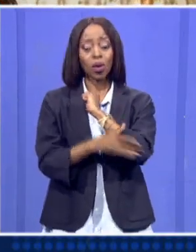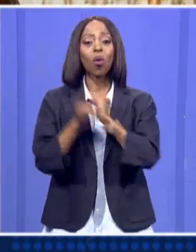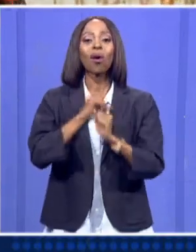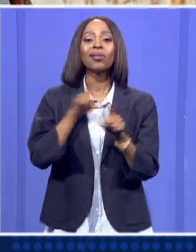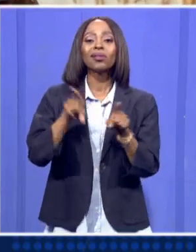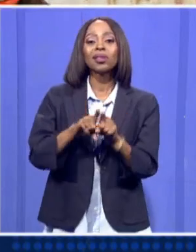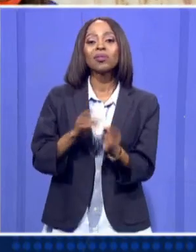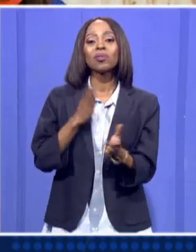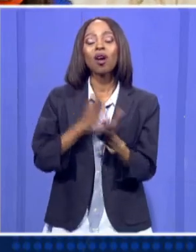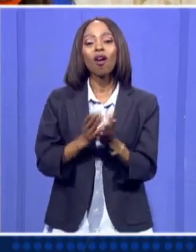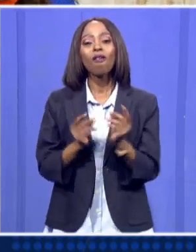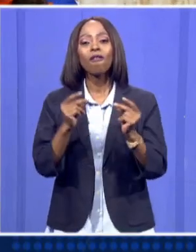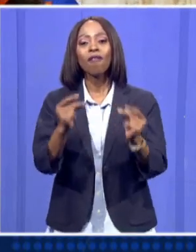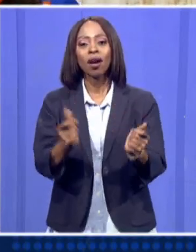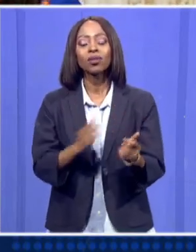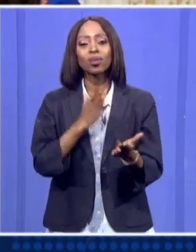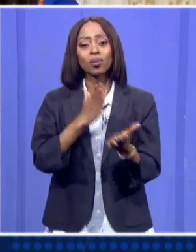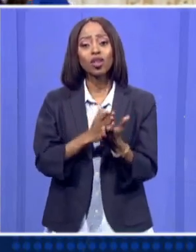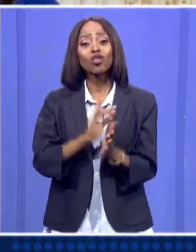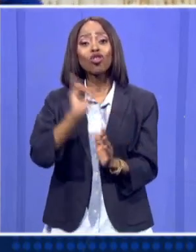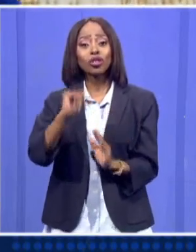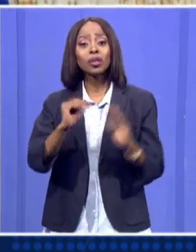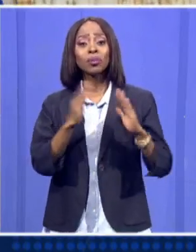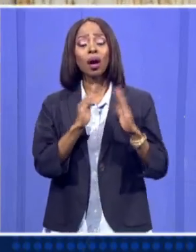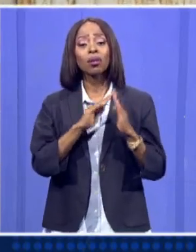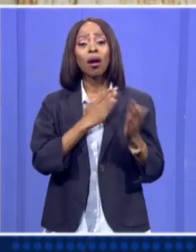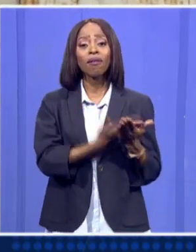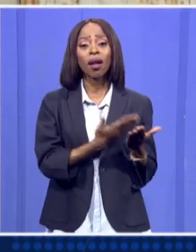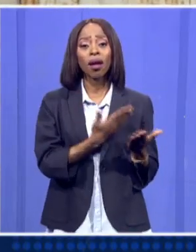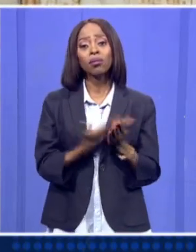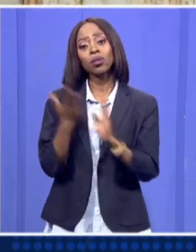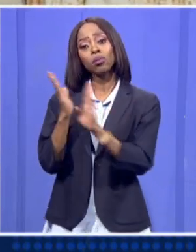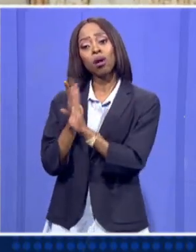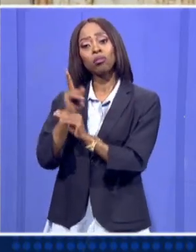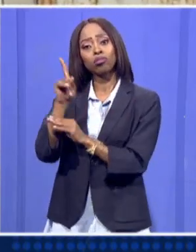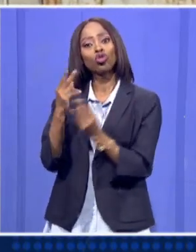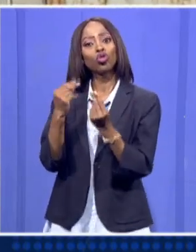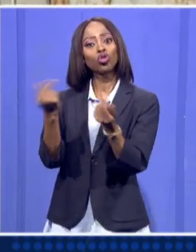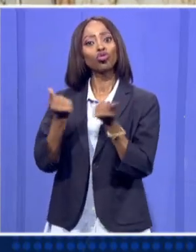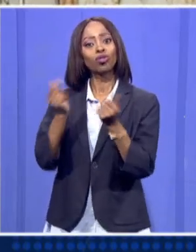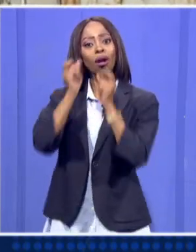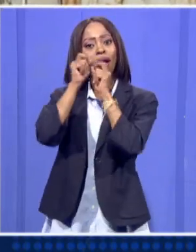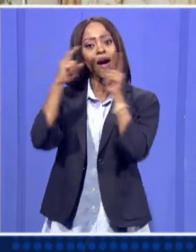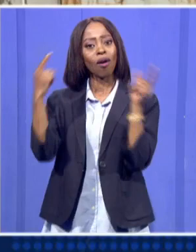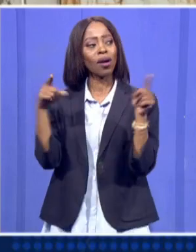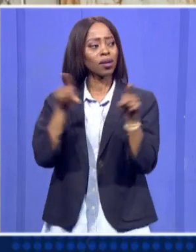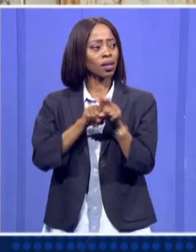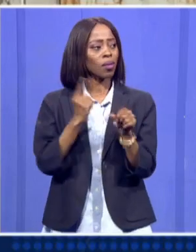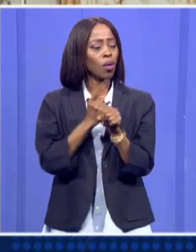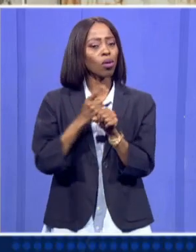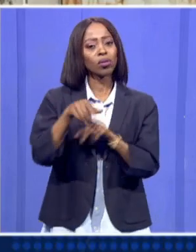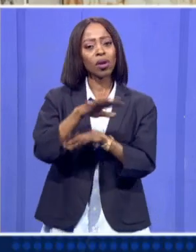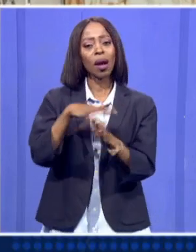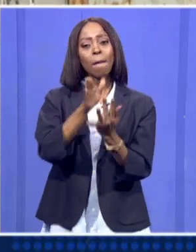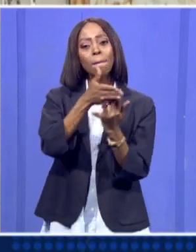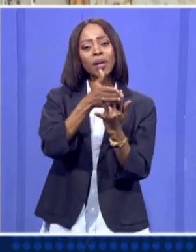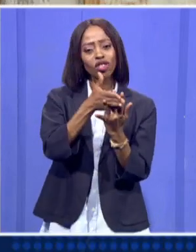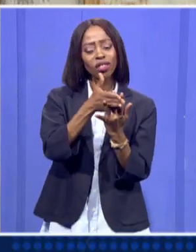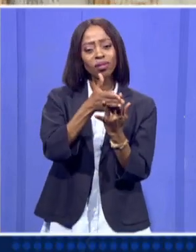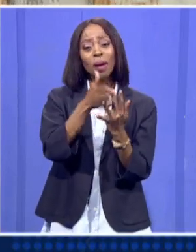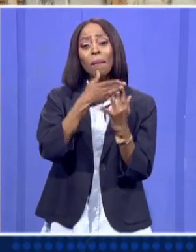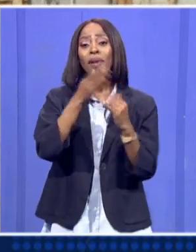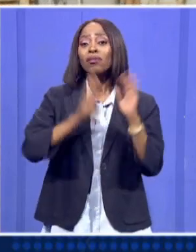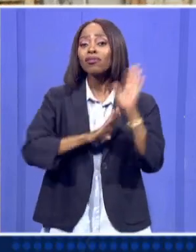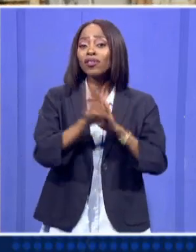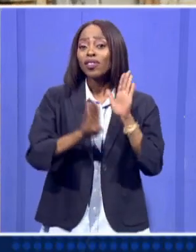sure that we can accelerate delivery of affordable housing. So the private sector, they know how to do this. You know, if you look at places like Midrand, how Midrand has